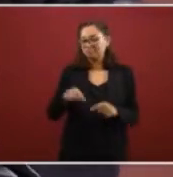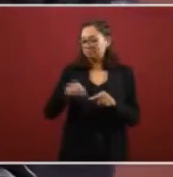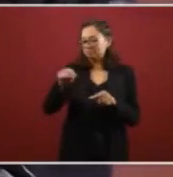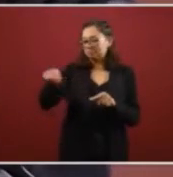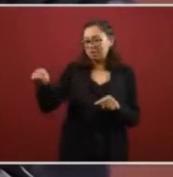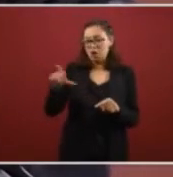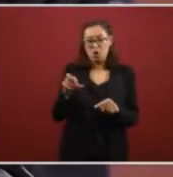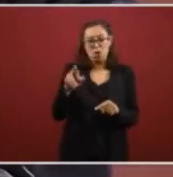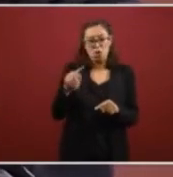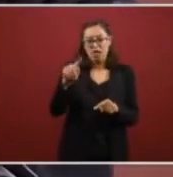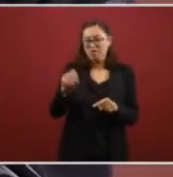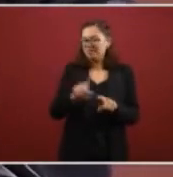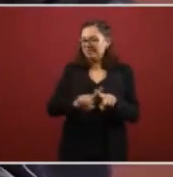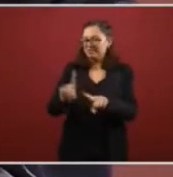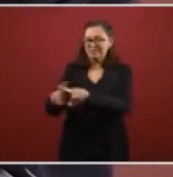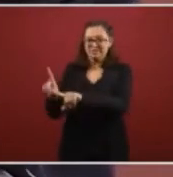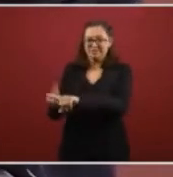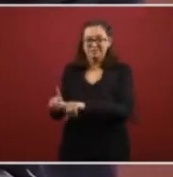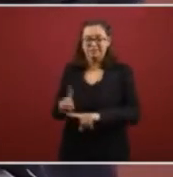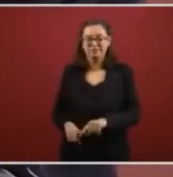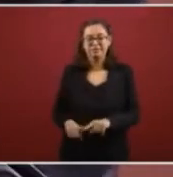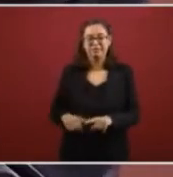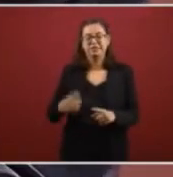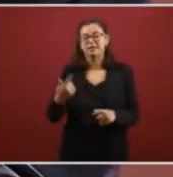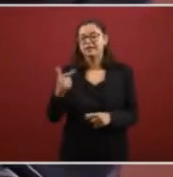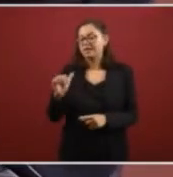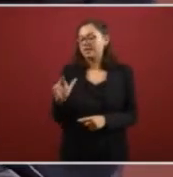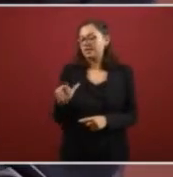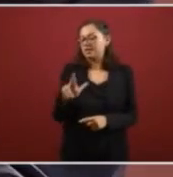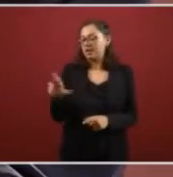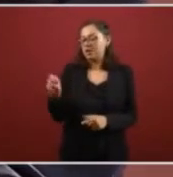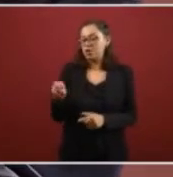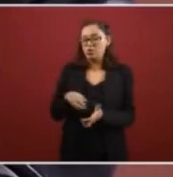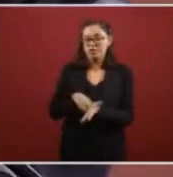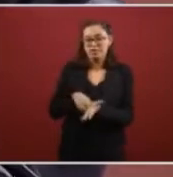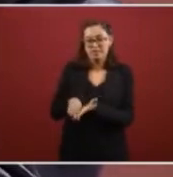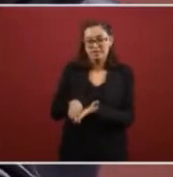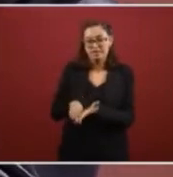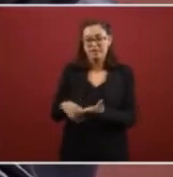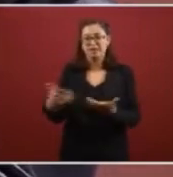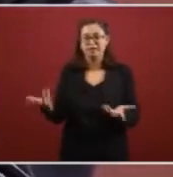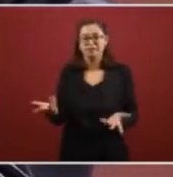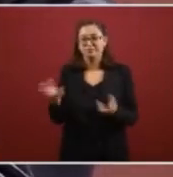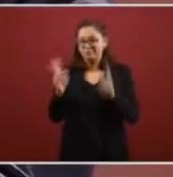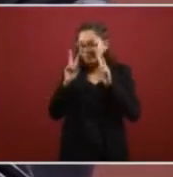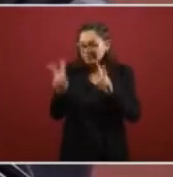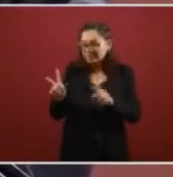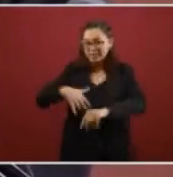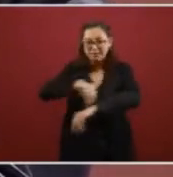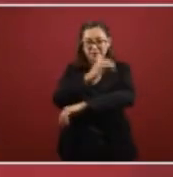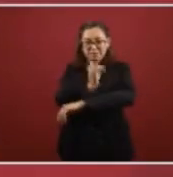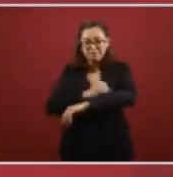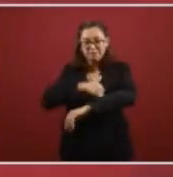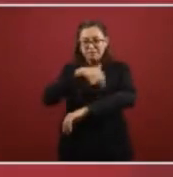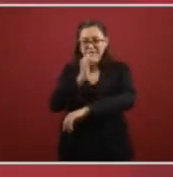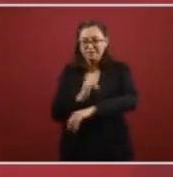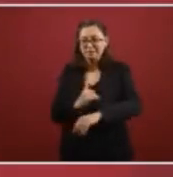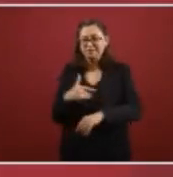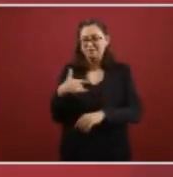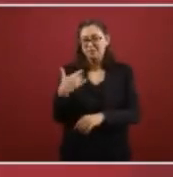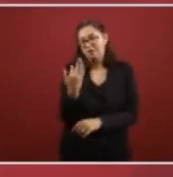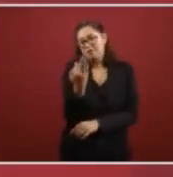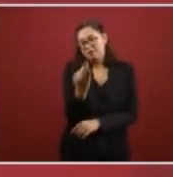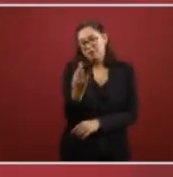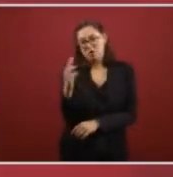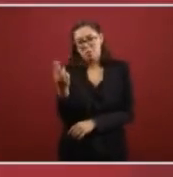Laredo. Well, there's a lot. Somewhere Negro. Oh, in the whales.